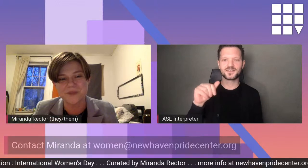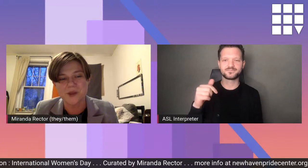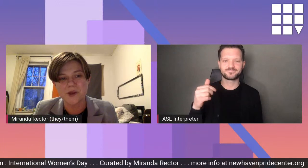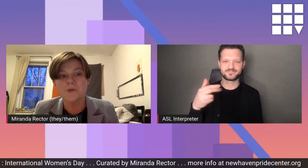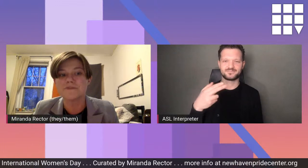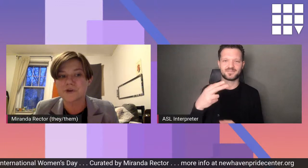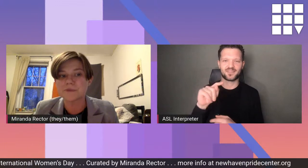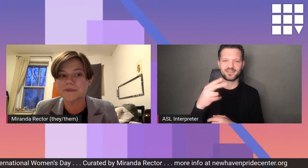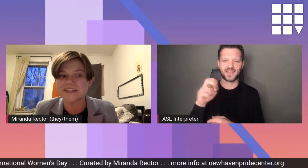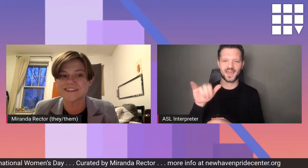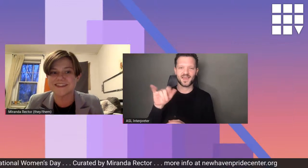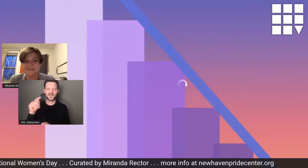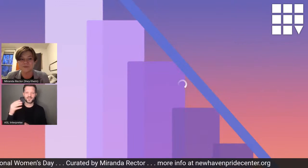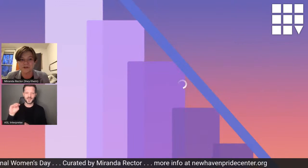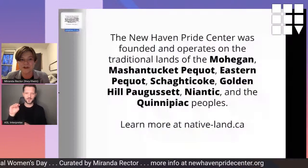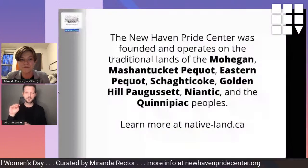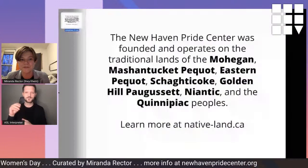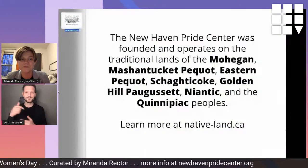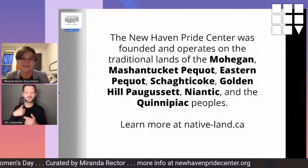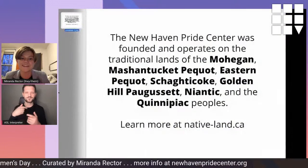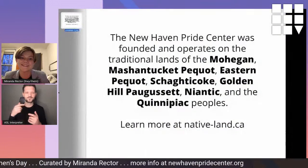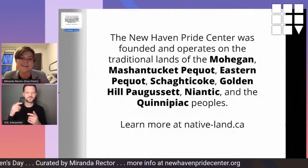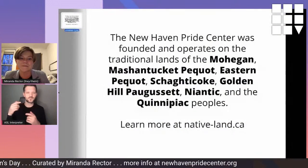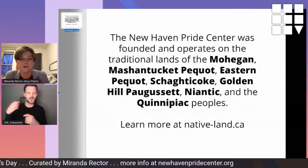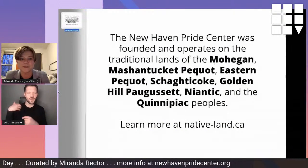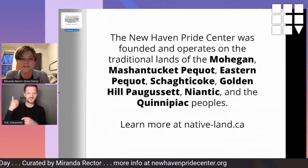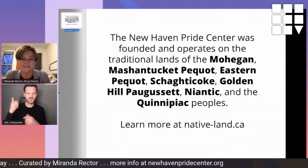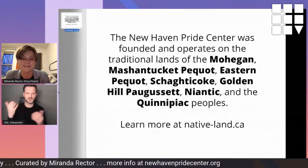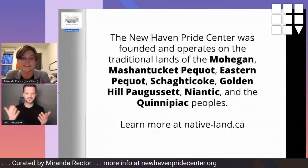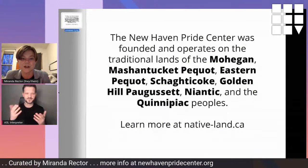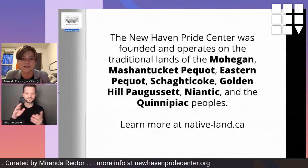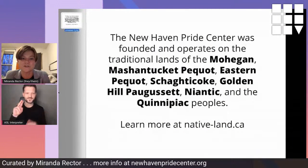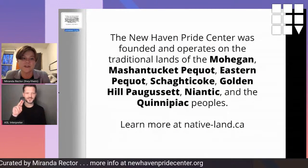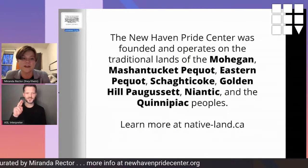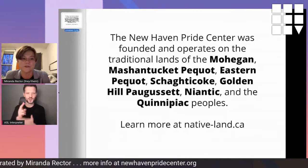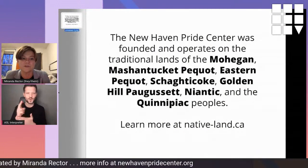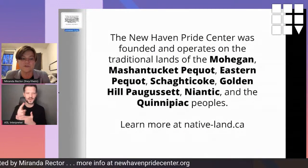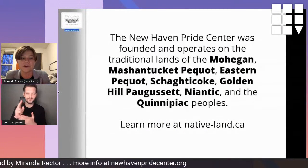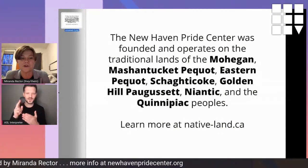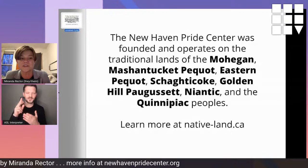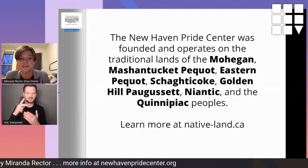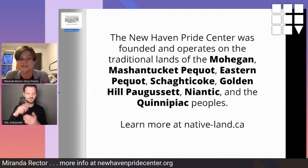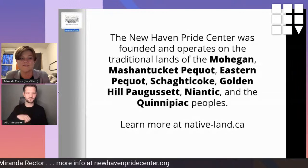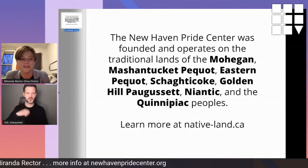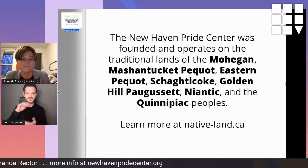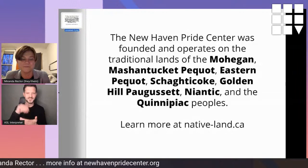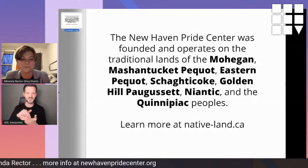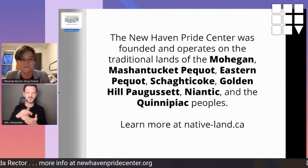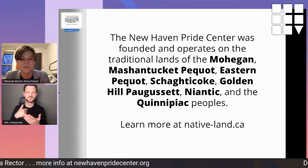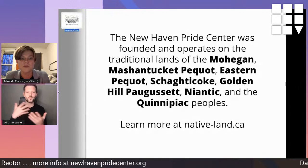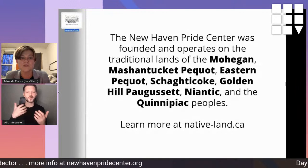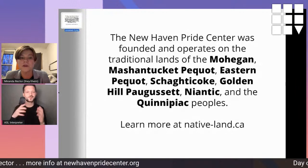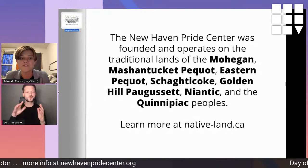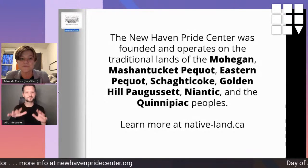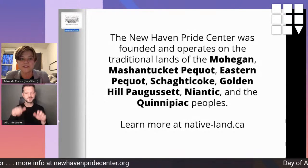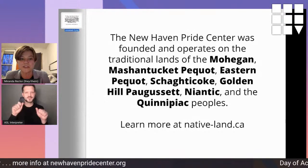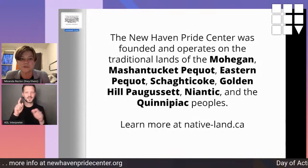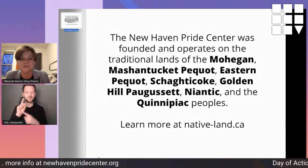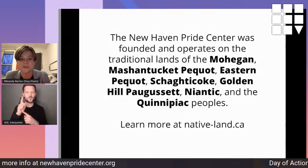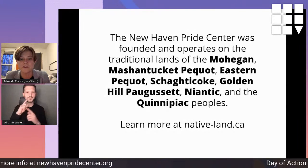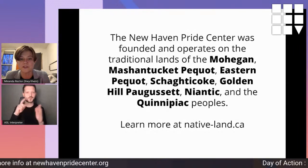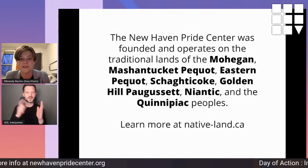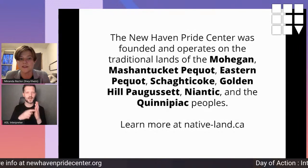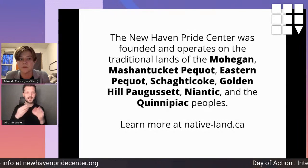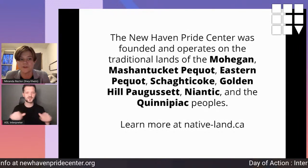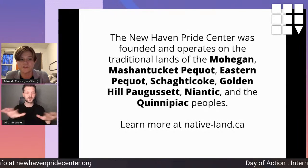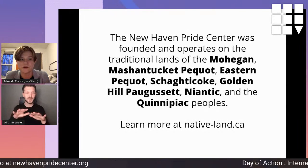Center. Before we begin today's program, we'd like to take a moment to acknowledge the land on which we are hosting this event. The New Haven Pride Center